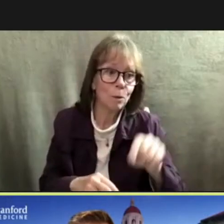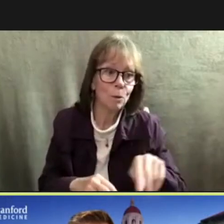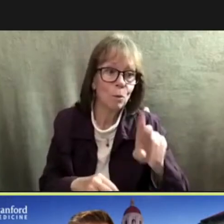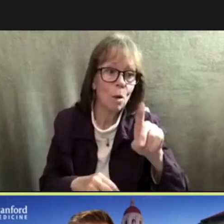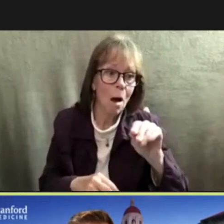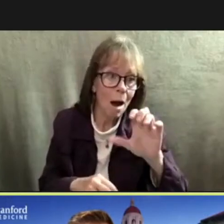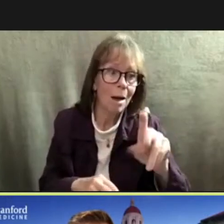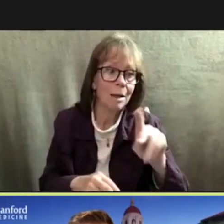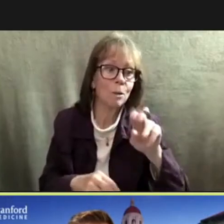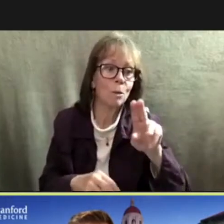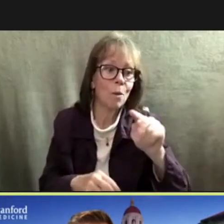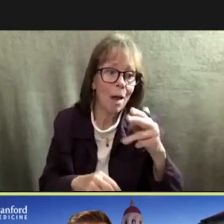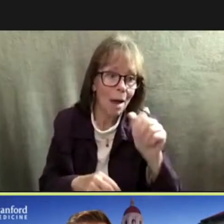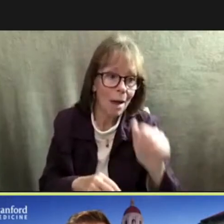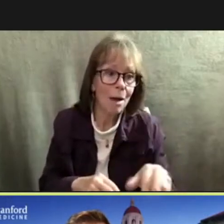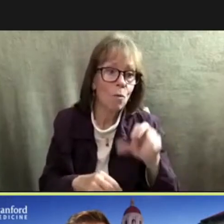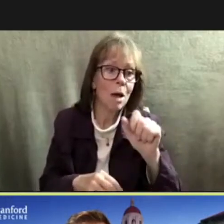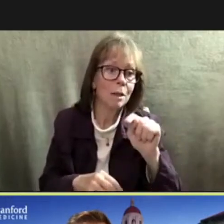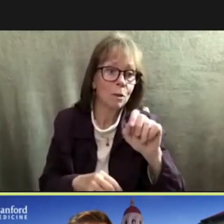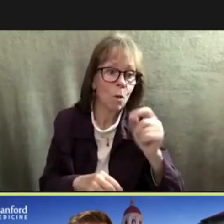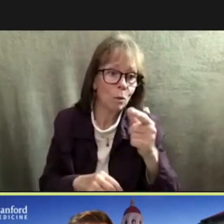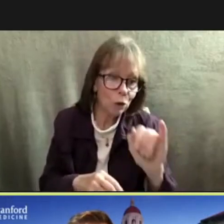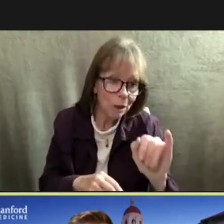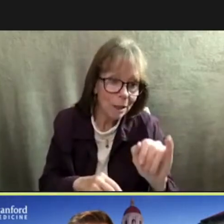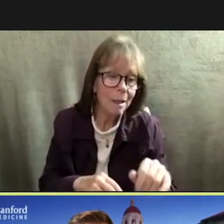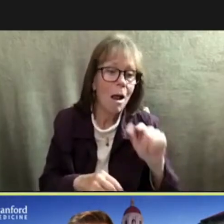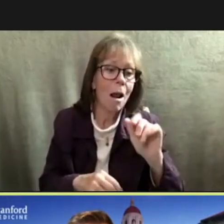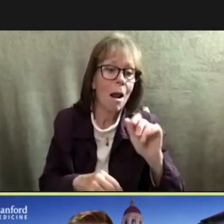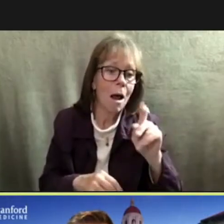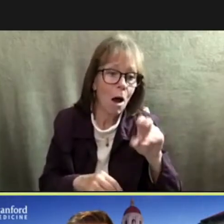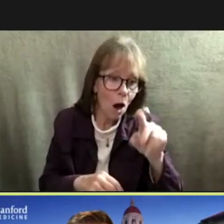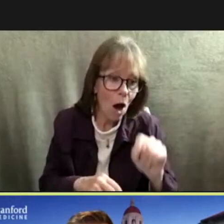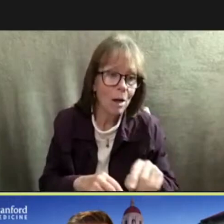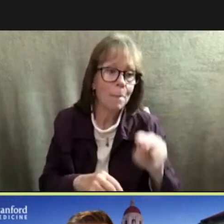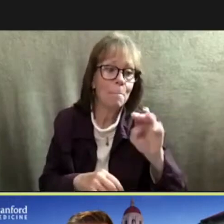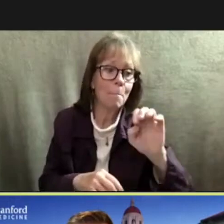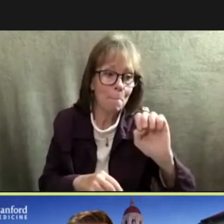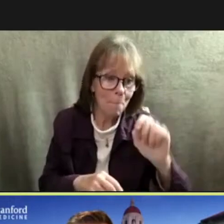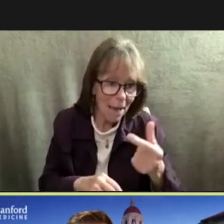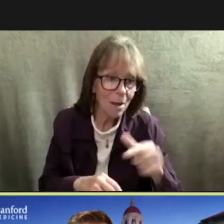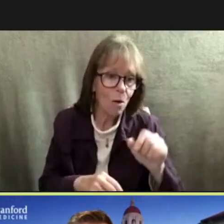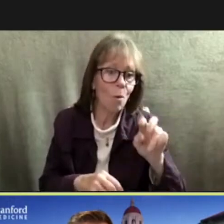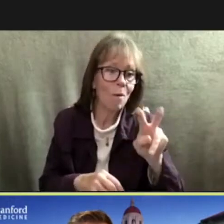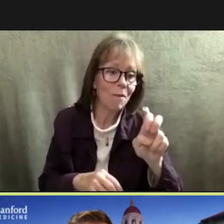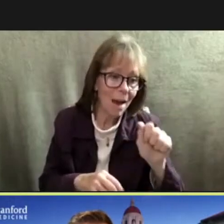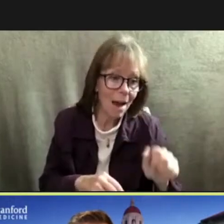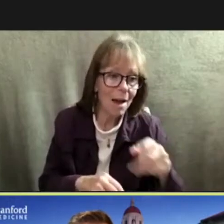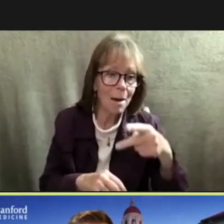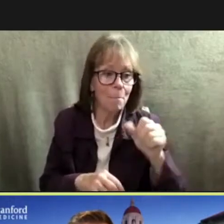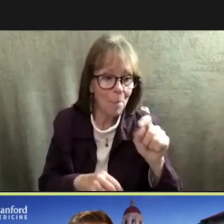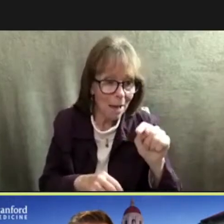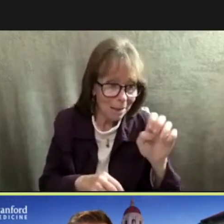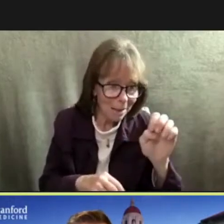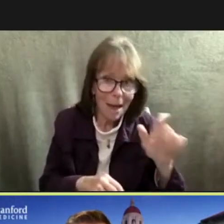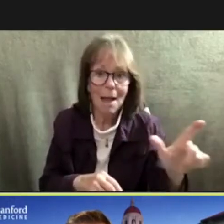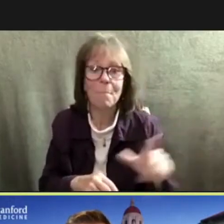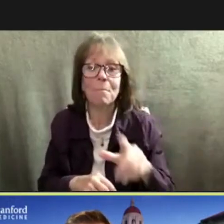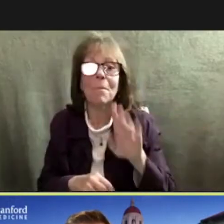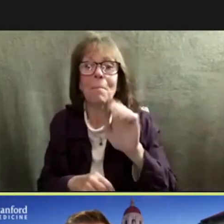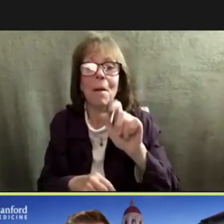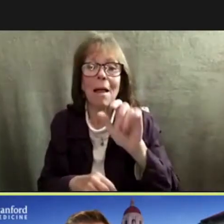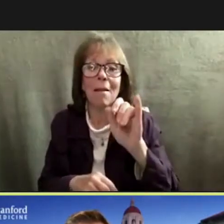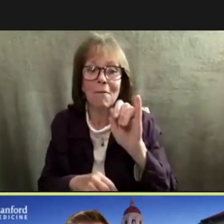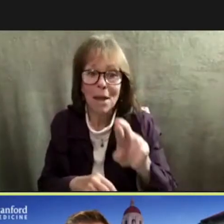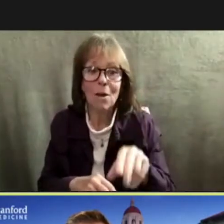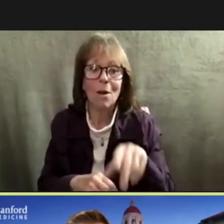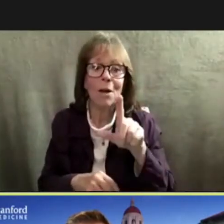Lizzie Zudot, Ken Sutha, Suchi Rastogi, Zoe Martin Lockhart, Yue Meng, Margaret Govea, Benisha